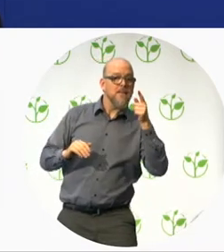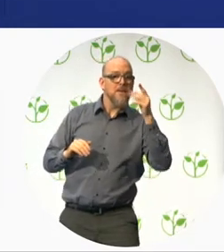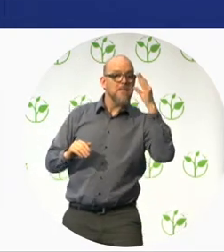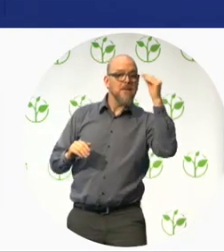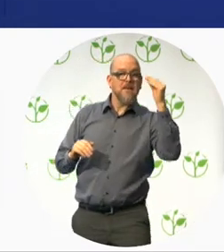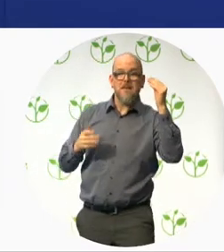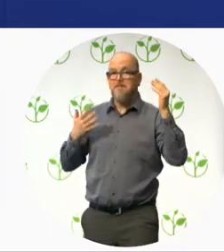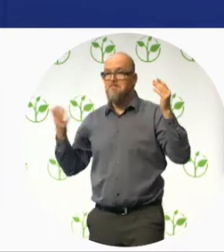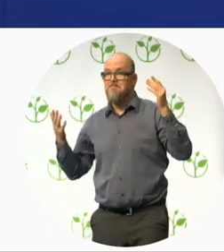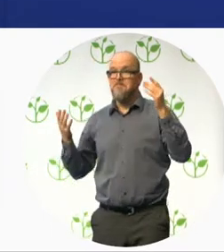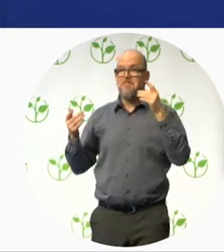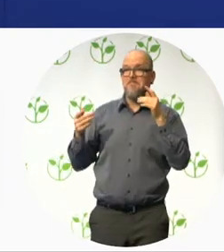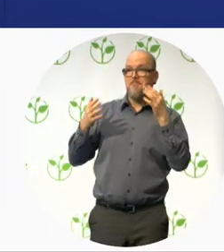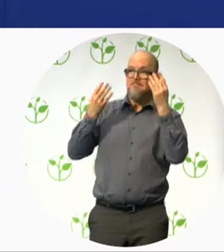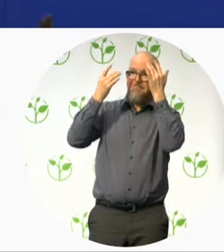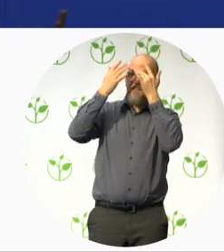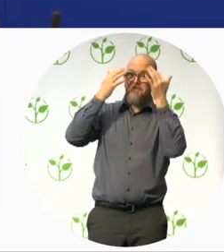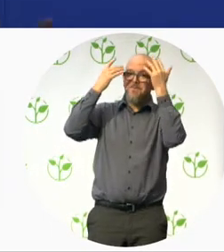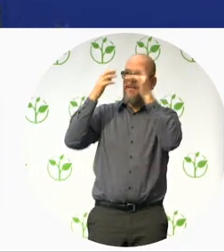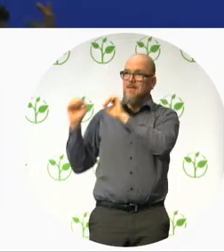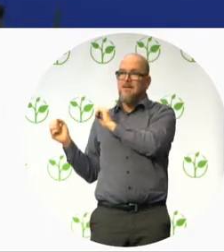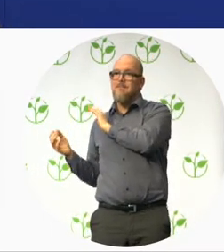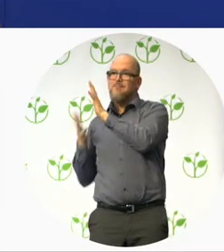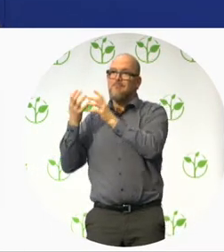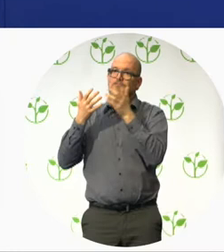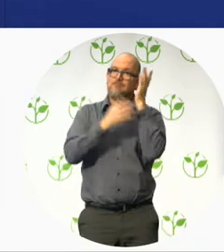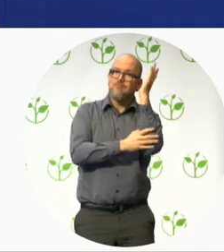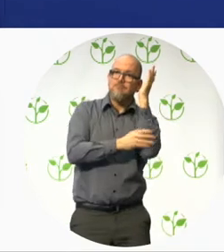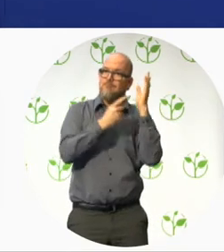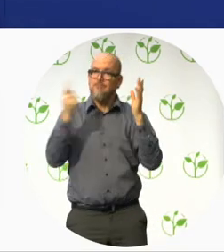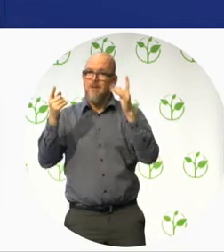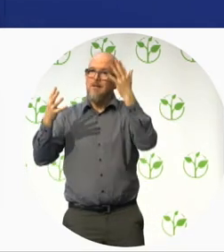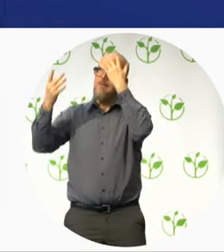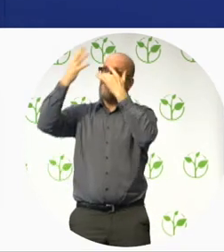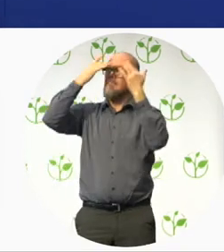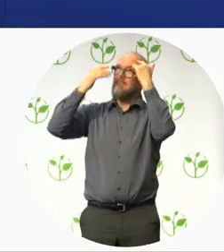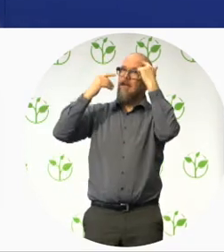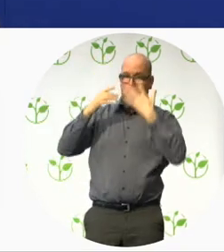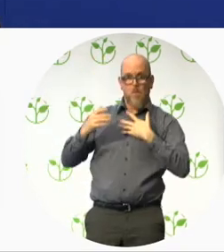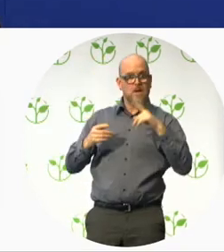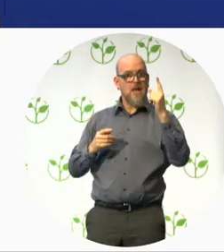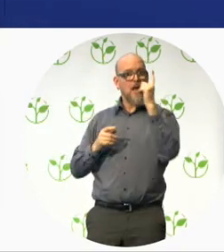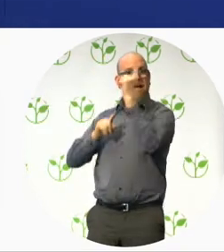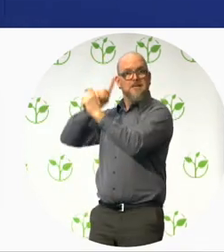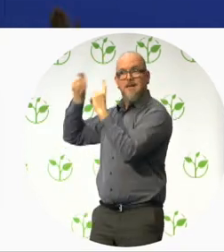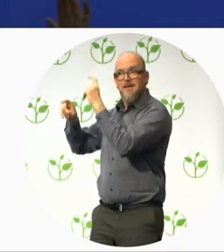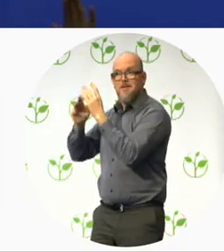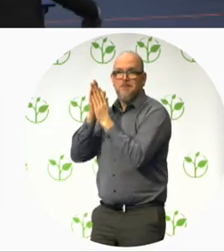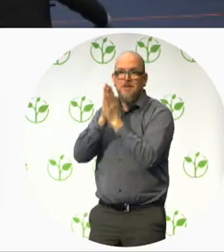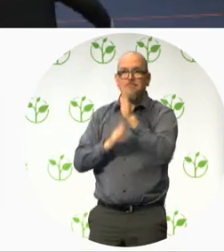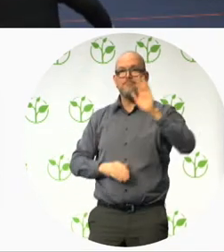will have inspired you to ask them some questions. So I would ask you, if you have questions, can you raise your hand so we can see them?